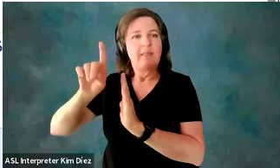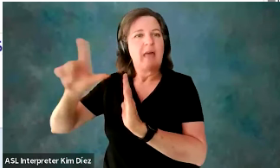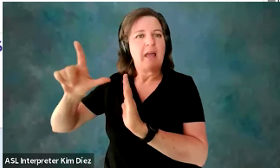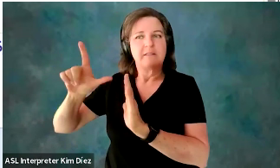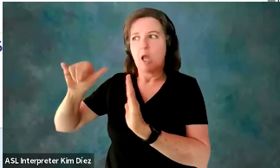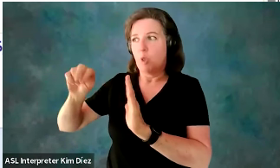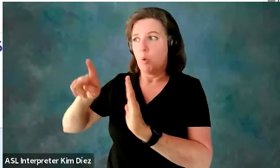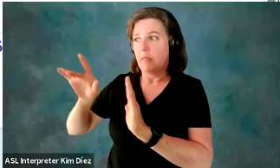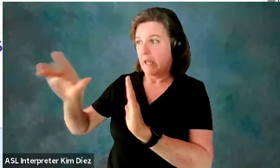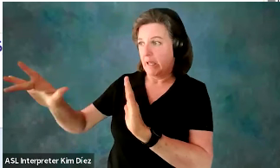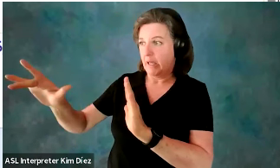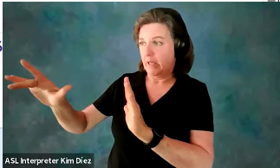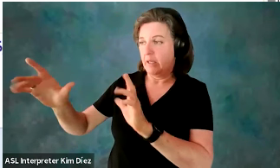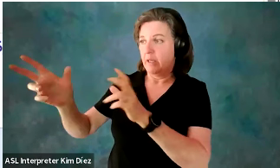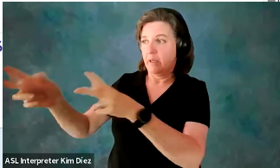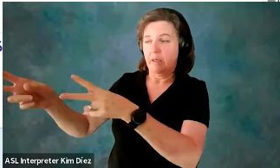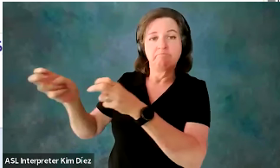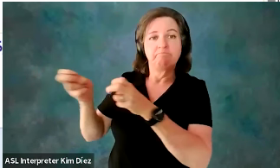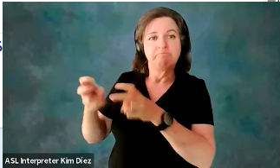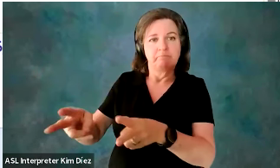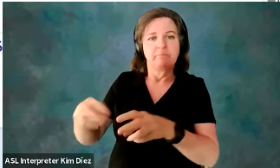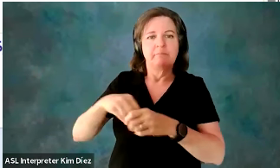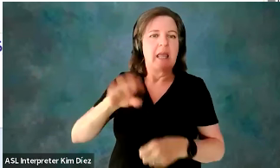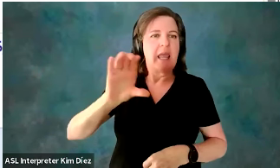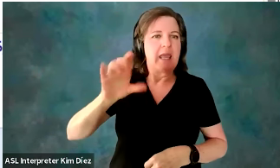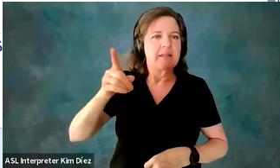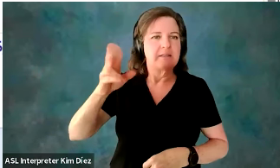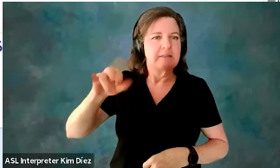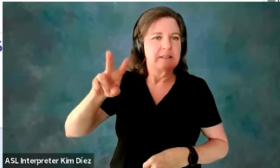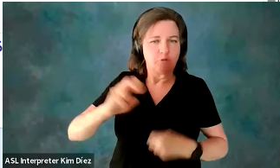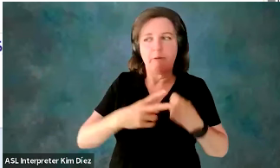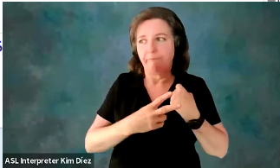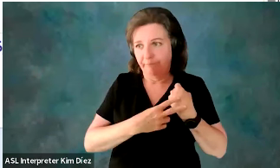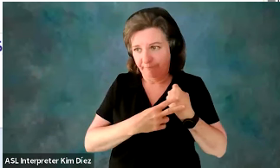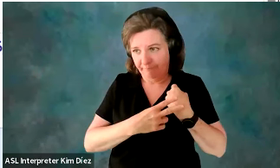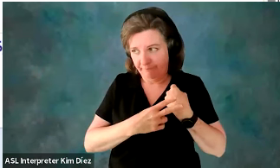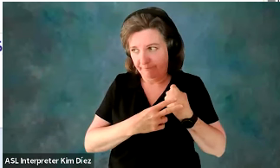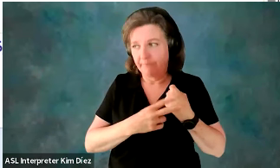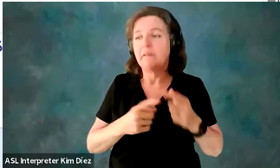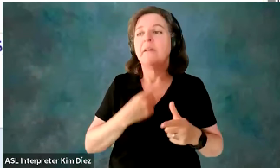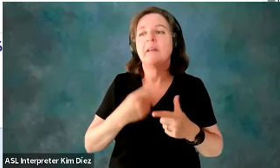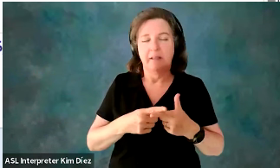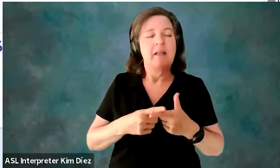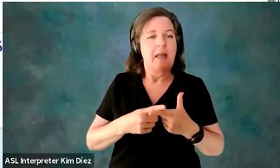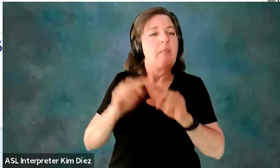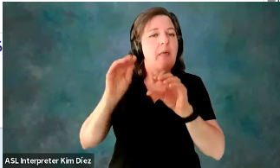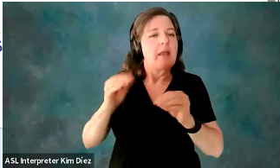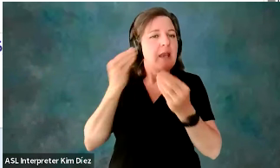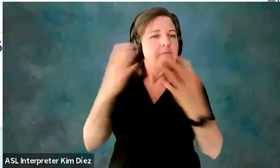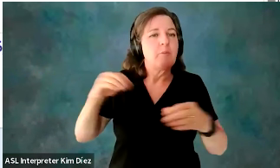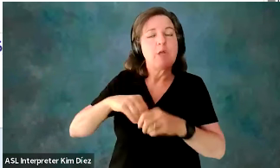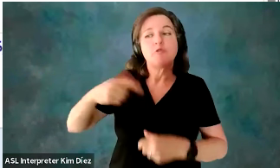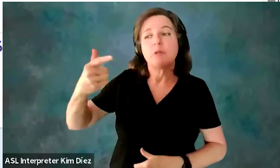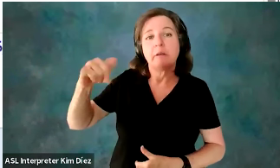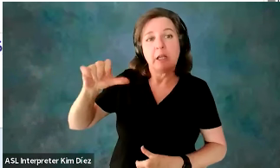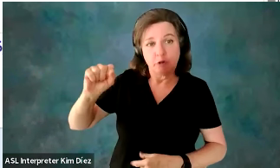to download that link, and I'm going to record the information where I wish. And I can